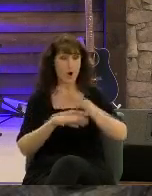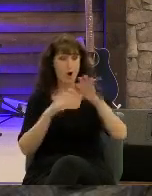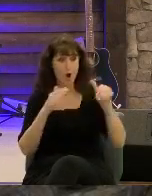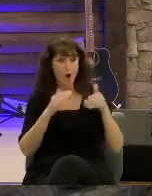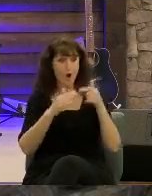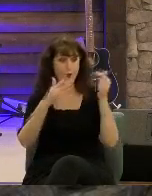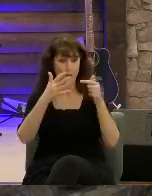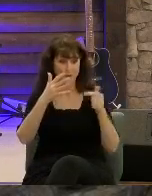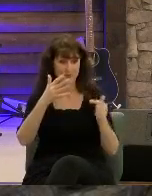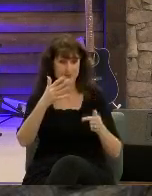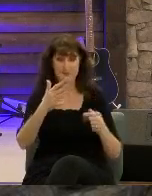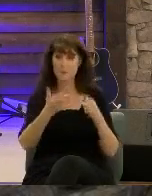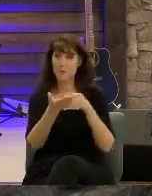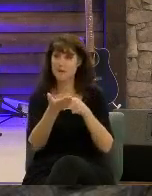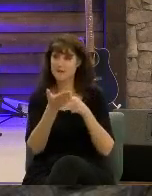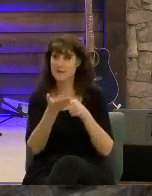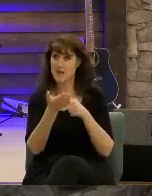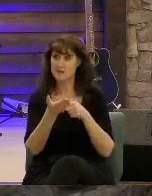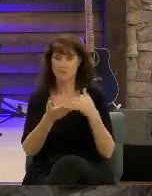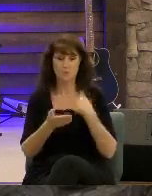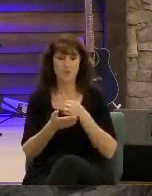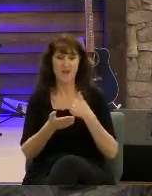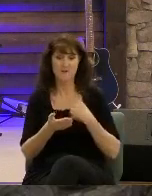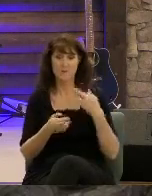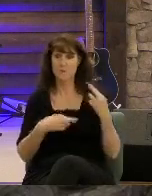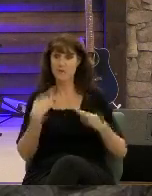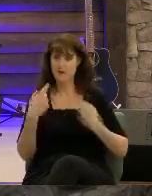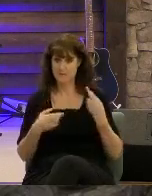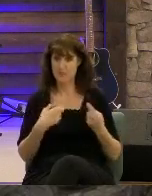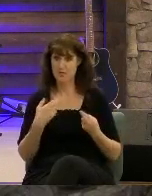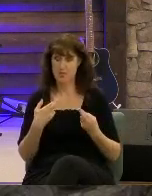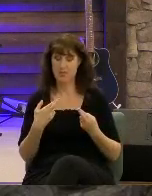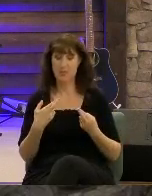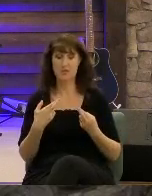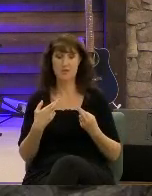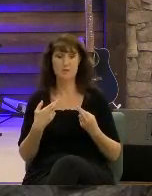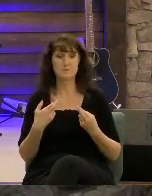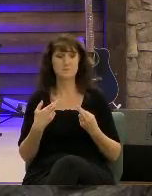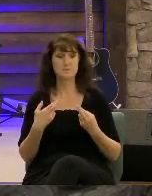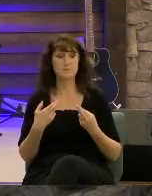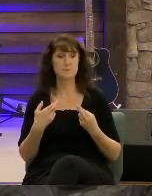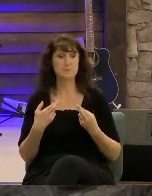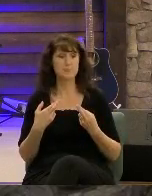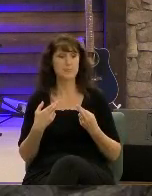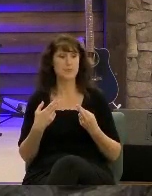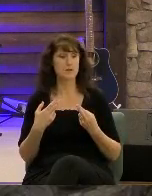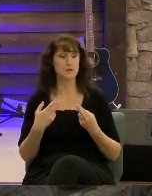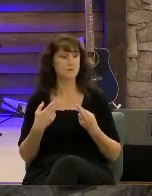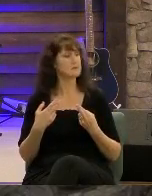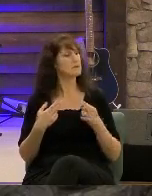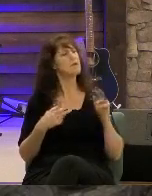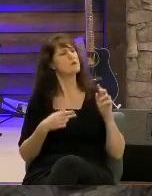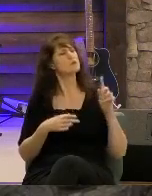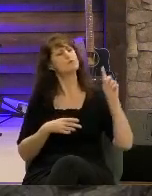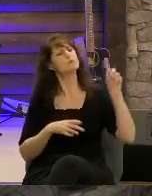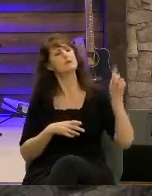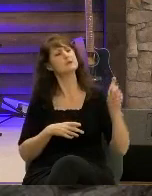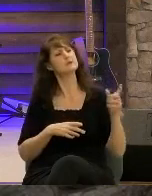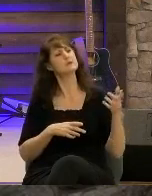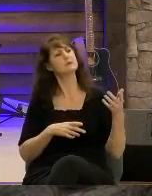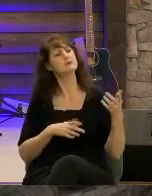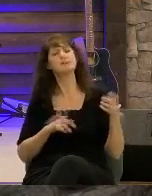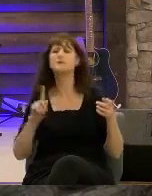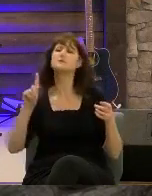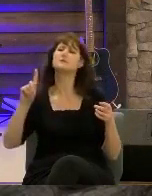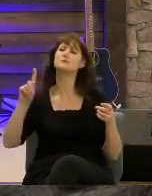discuss. So, we have a revival, right? We have revival. Do we? Do we have a